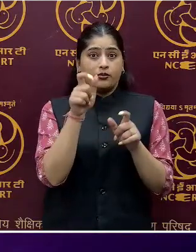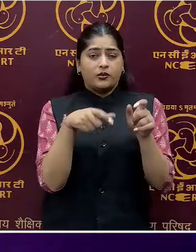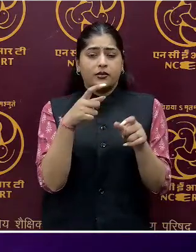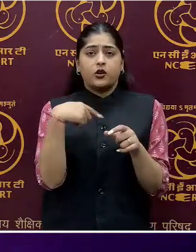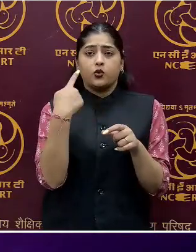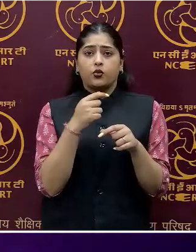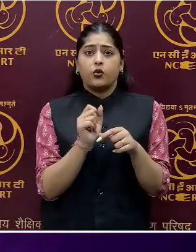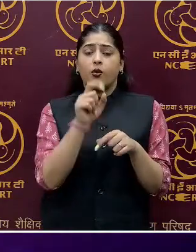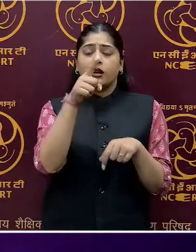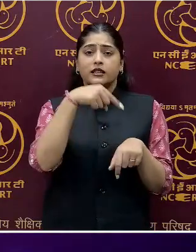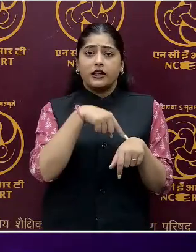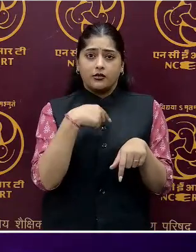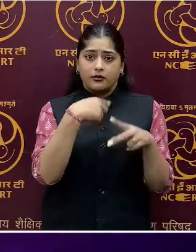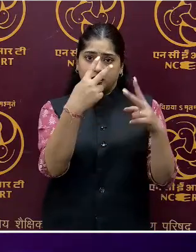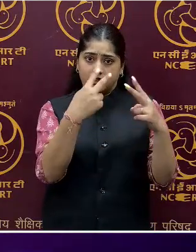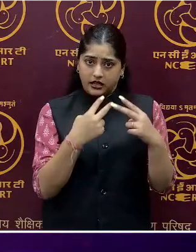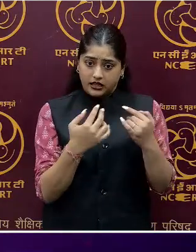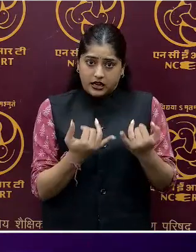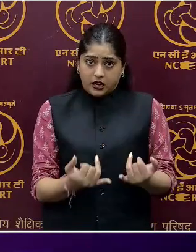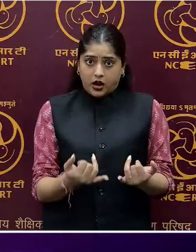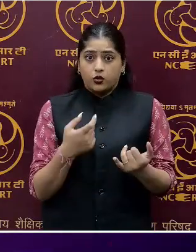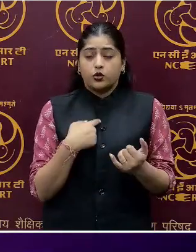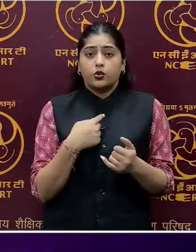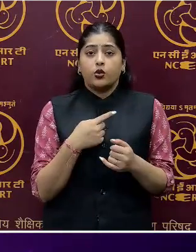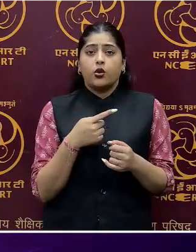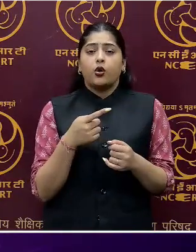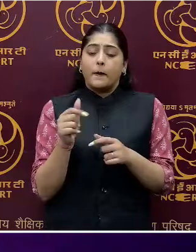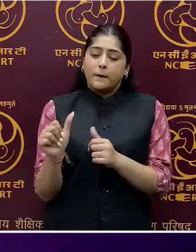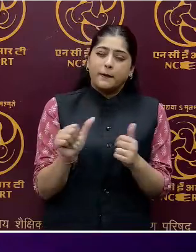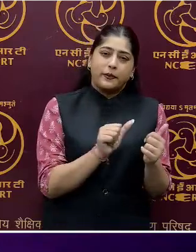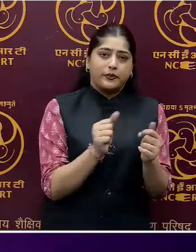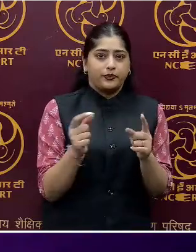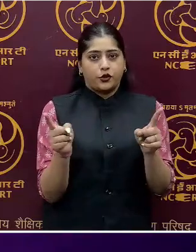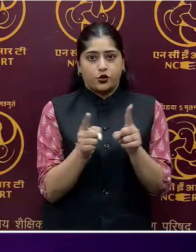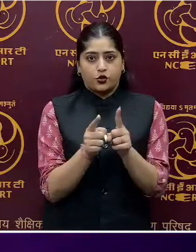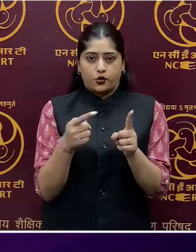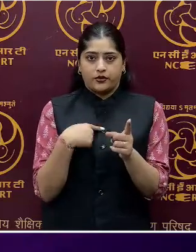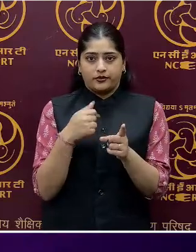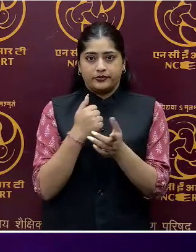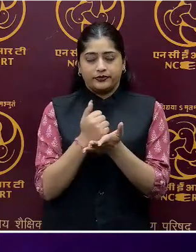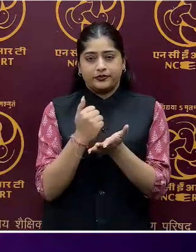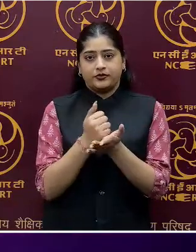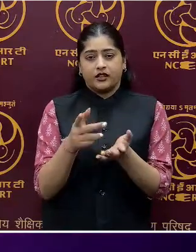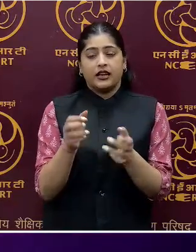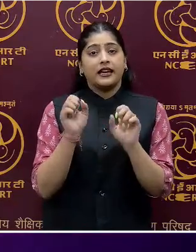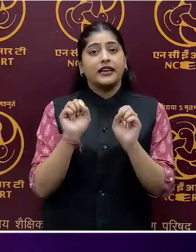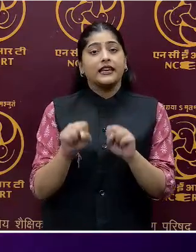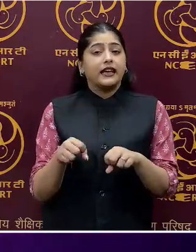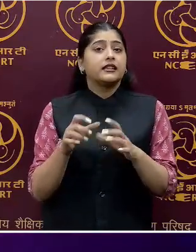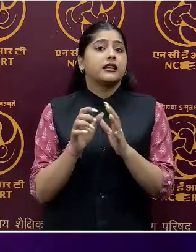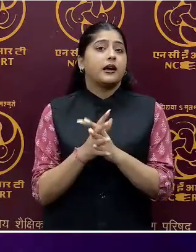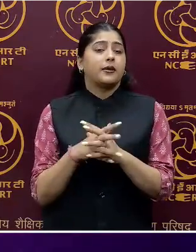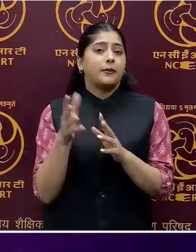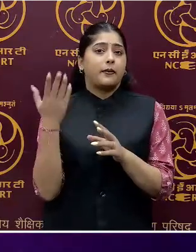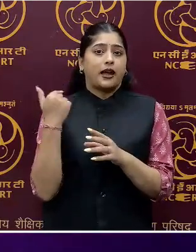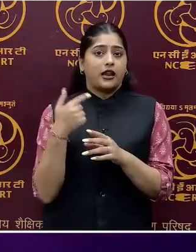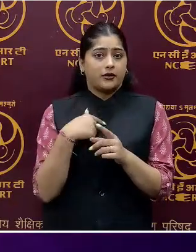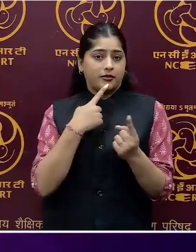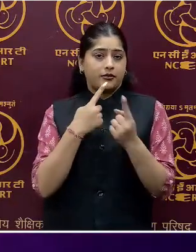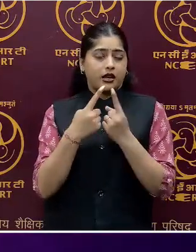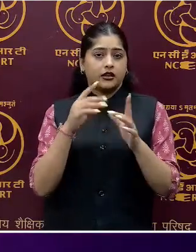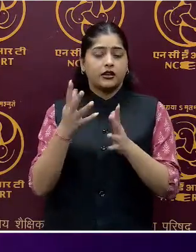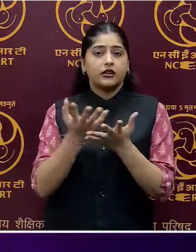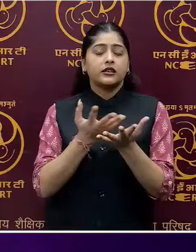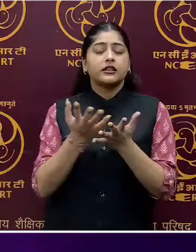part 1, that would be great. Sure. Thank you so much, ma'am, for introducing me. So we have already taught this chapter, we are all Indians,